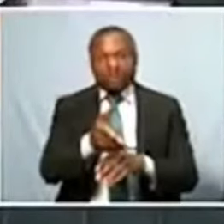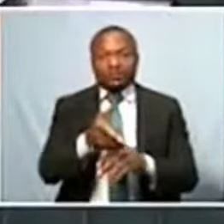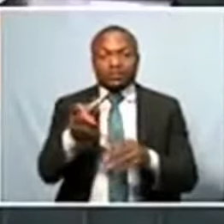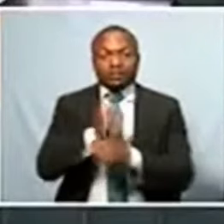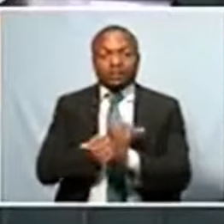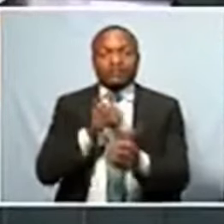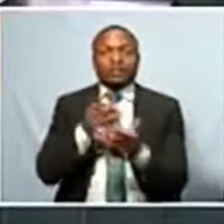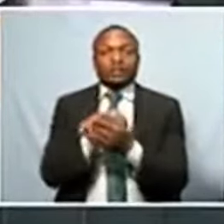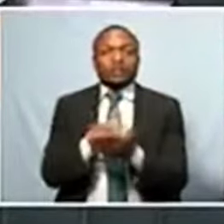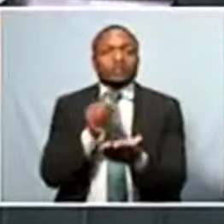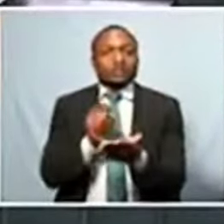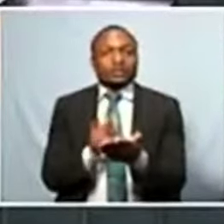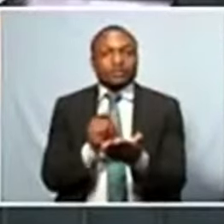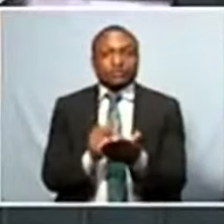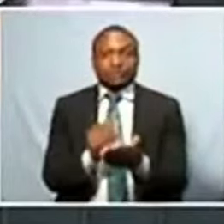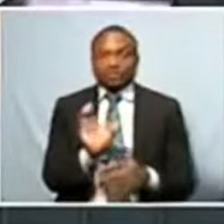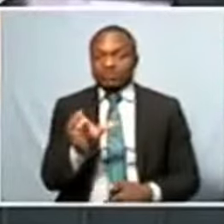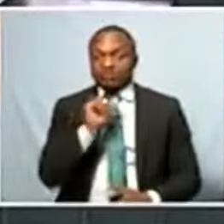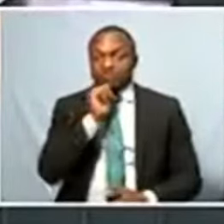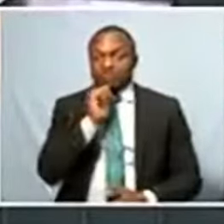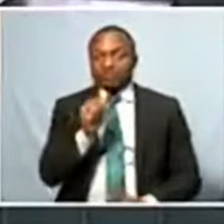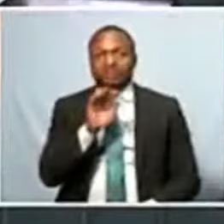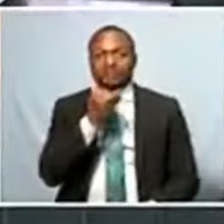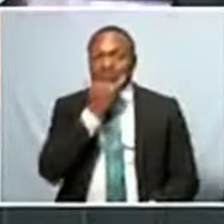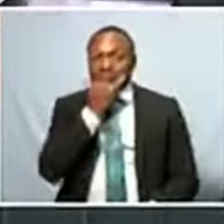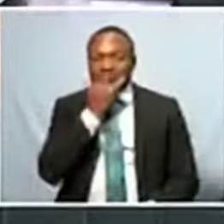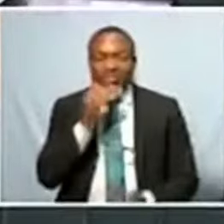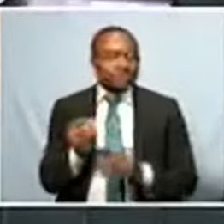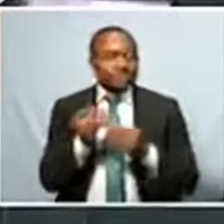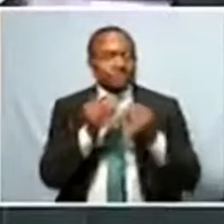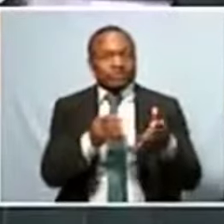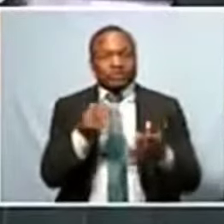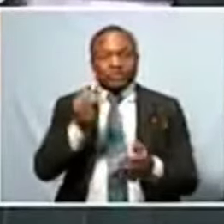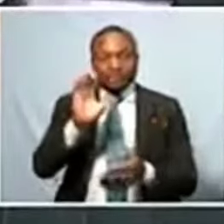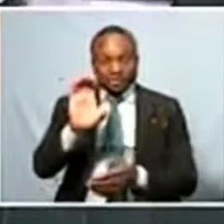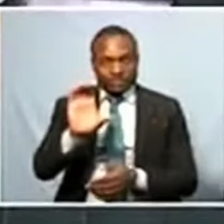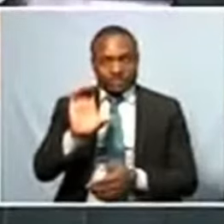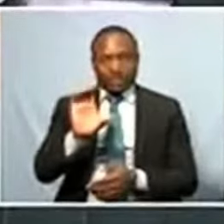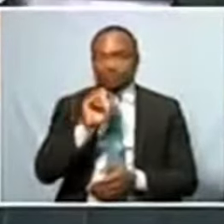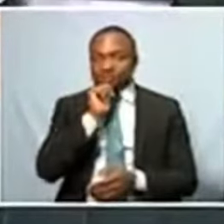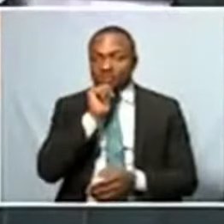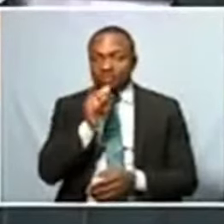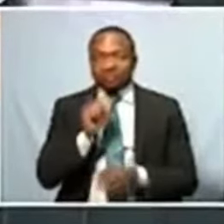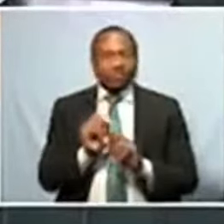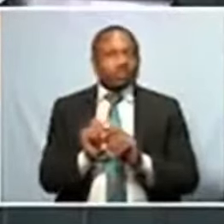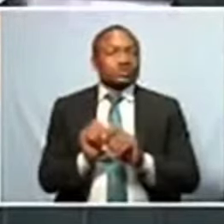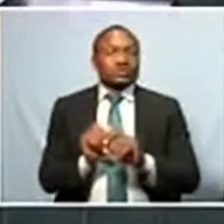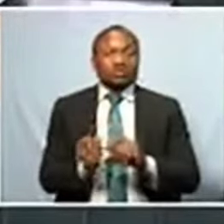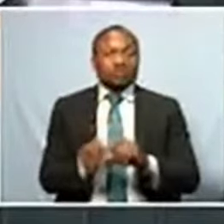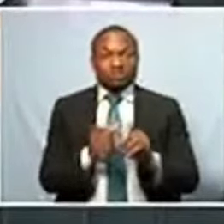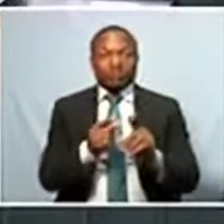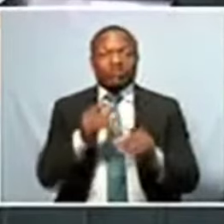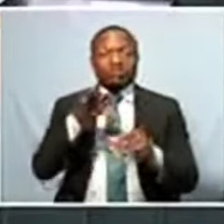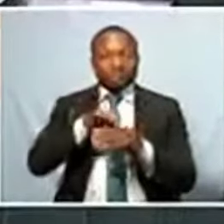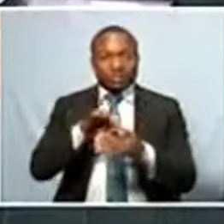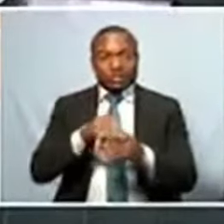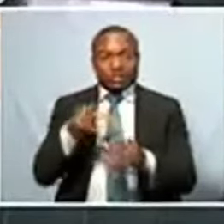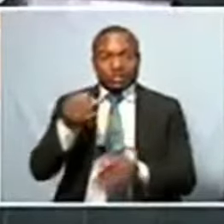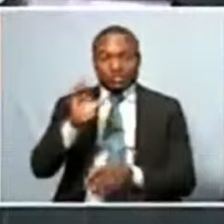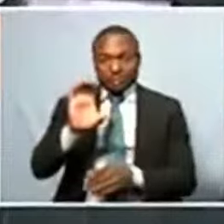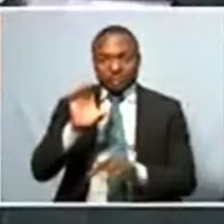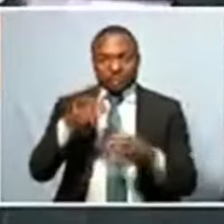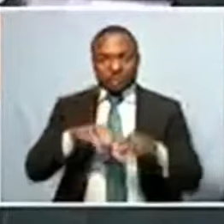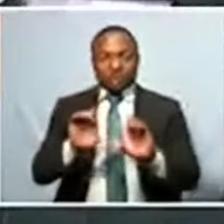money from this particular head is not harmful to take to FIC, who won't go to elections. Because as you know, FIC